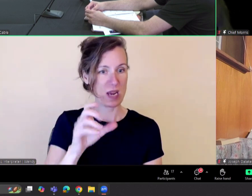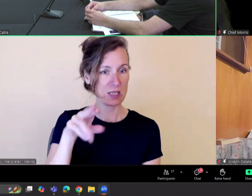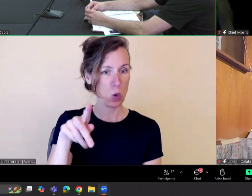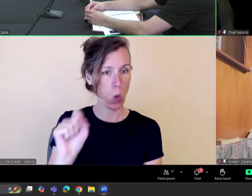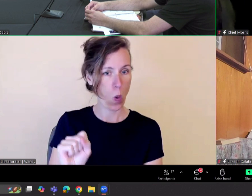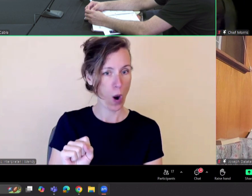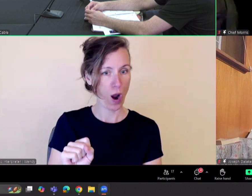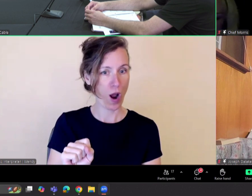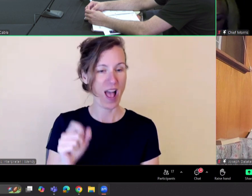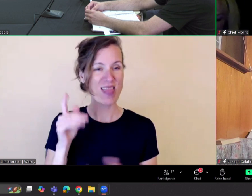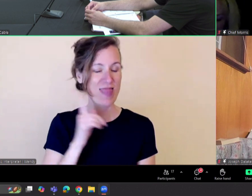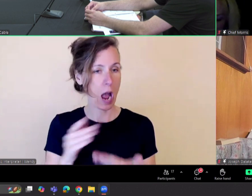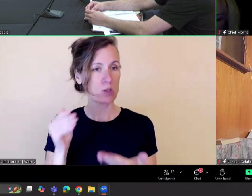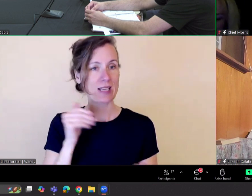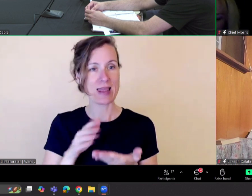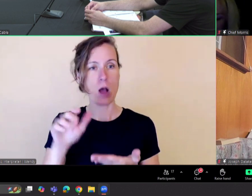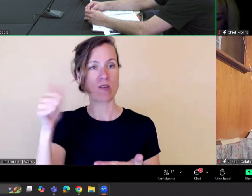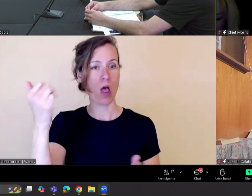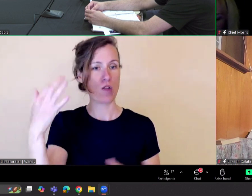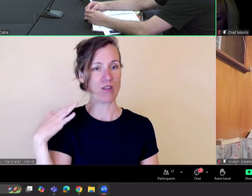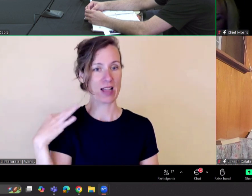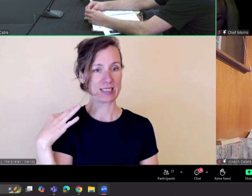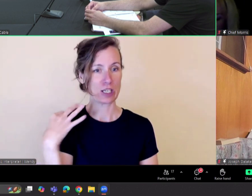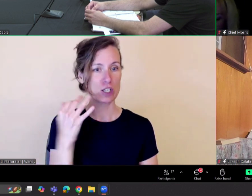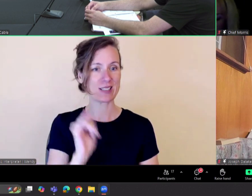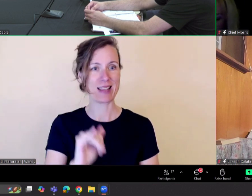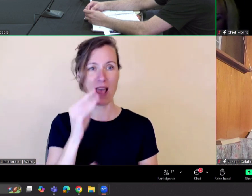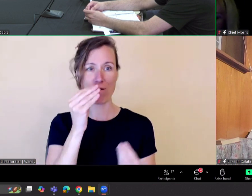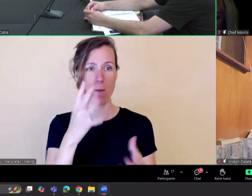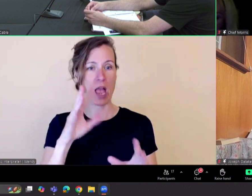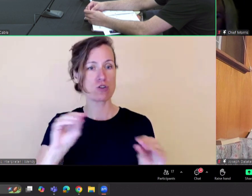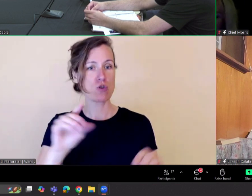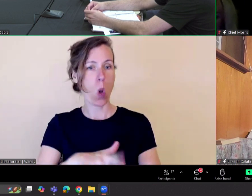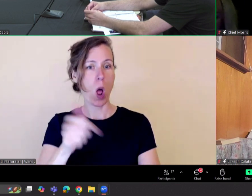data policies that Peace Corps promised the